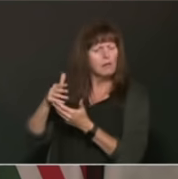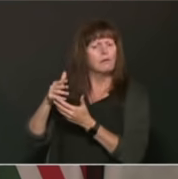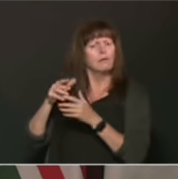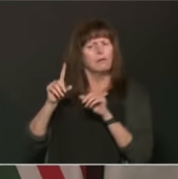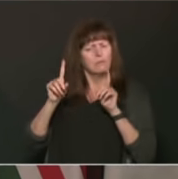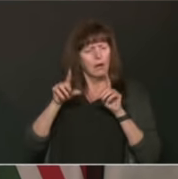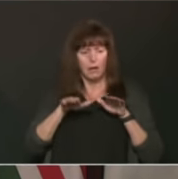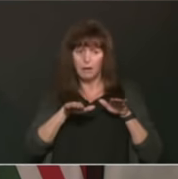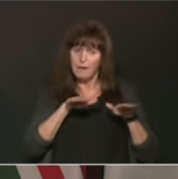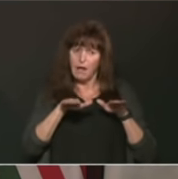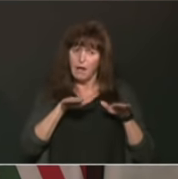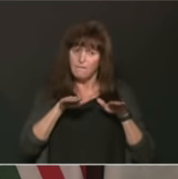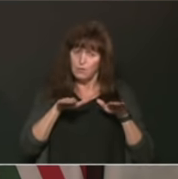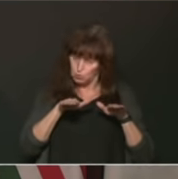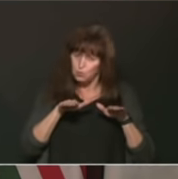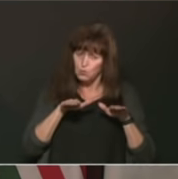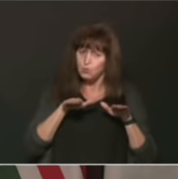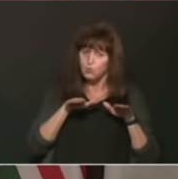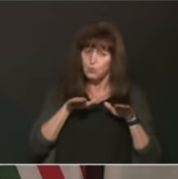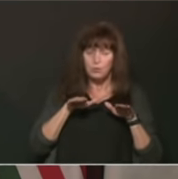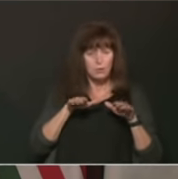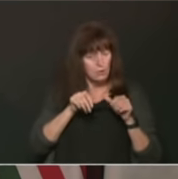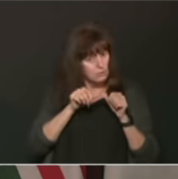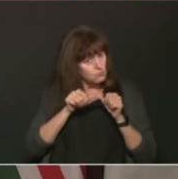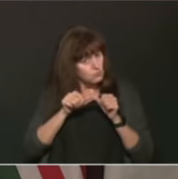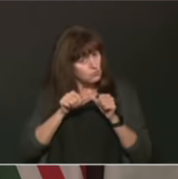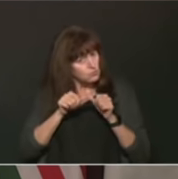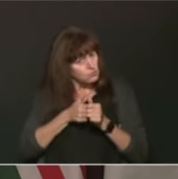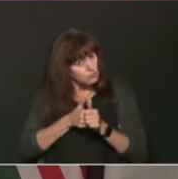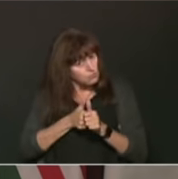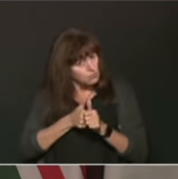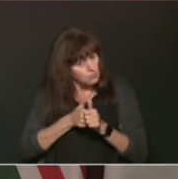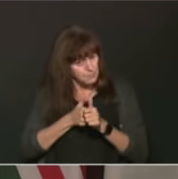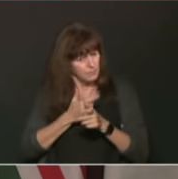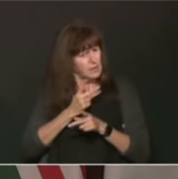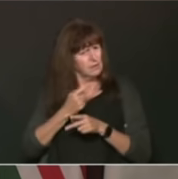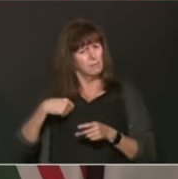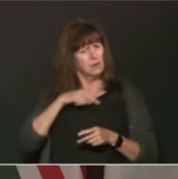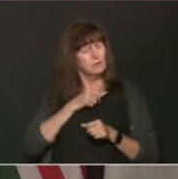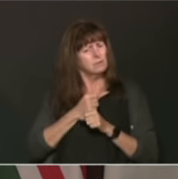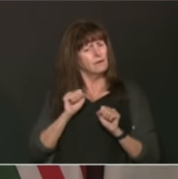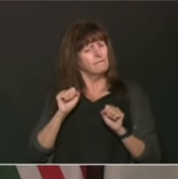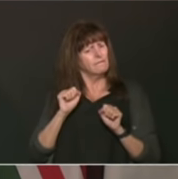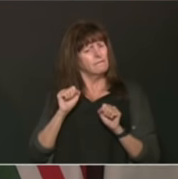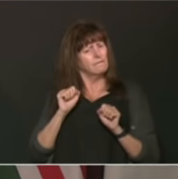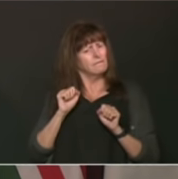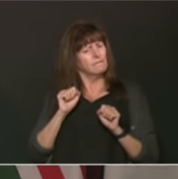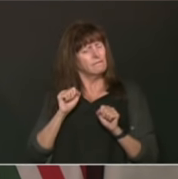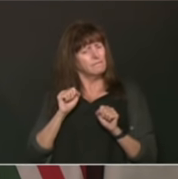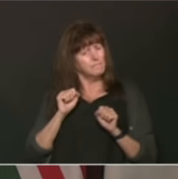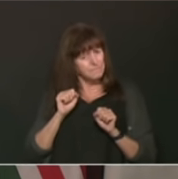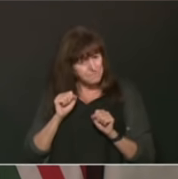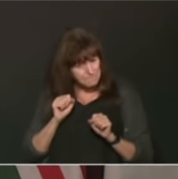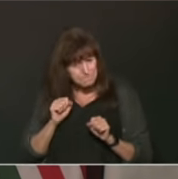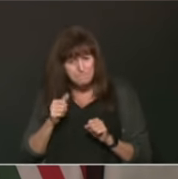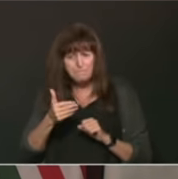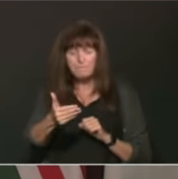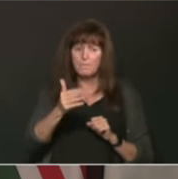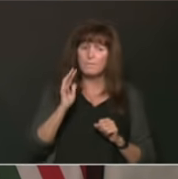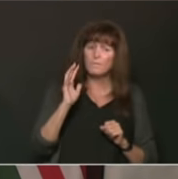behavior will only keep us safer as we head to further celebrations, so looking forward to Christmas and to New Year's,